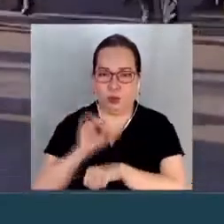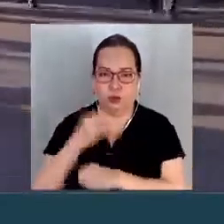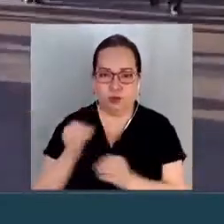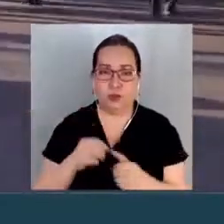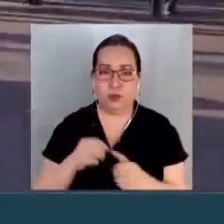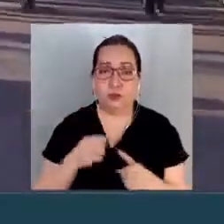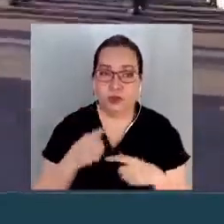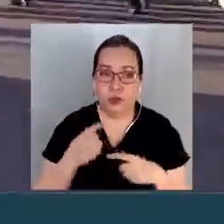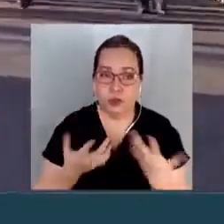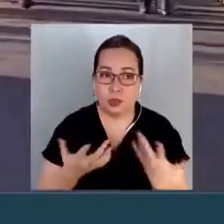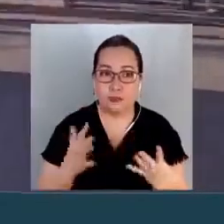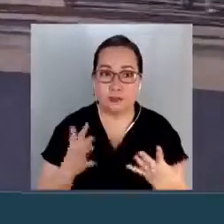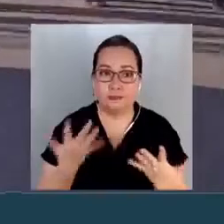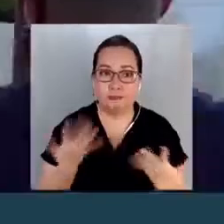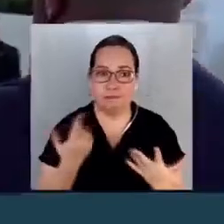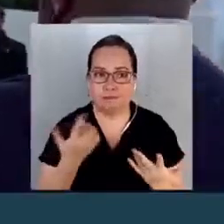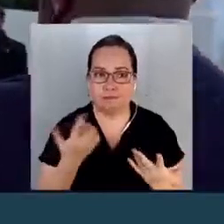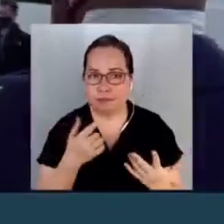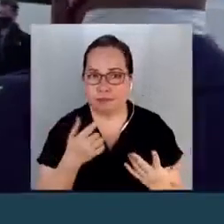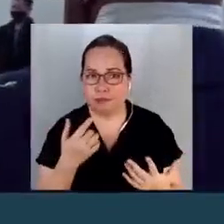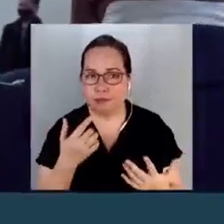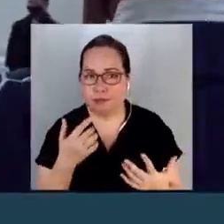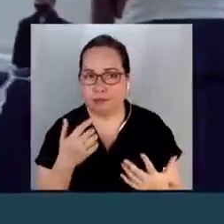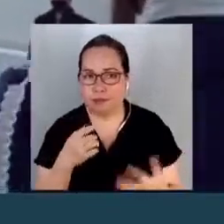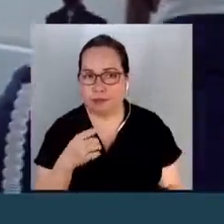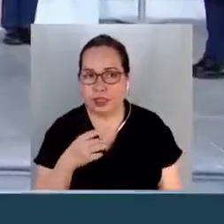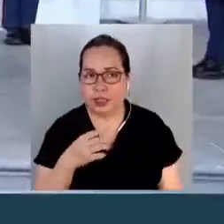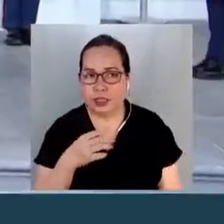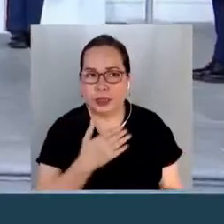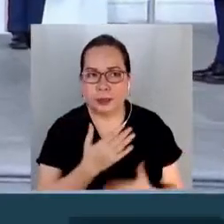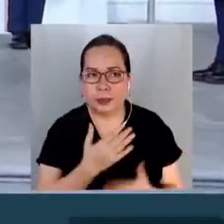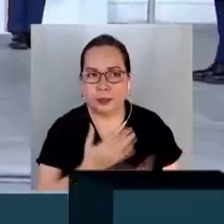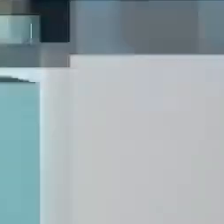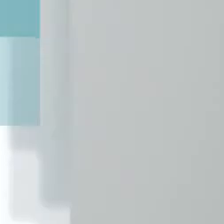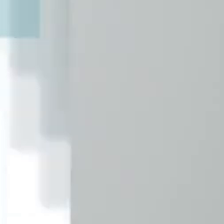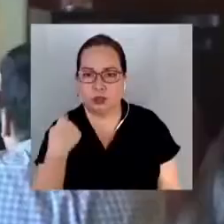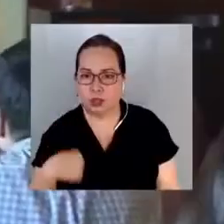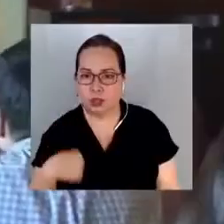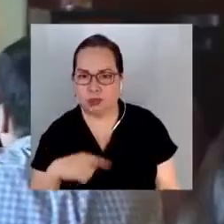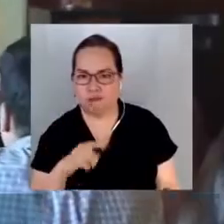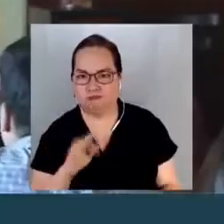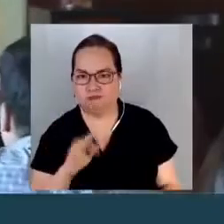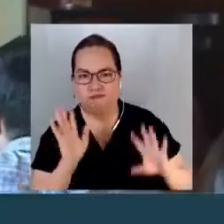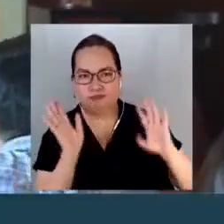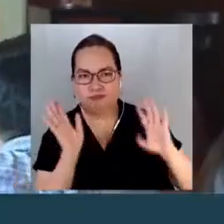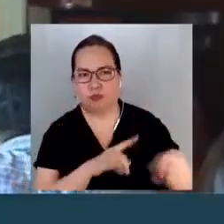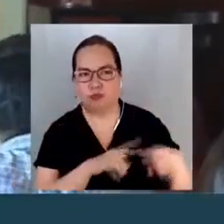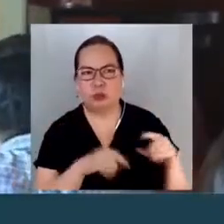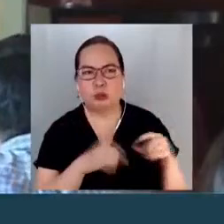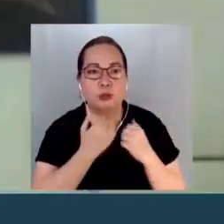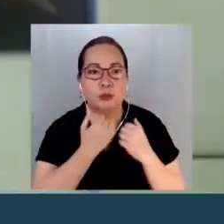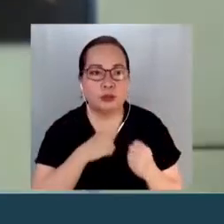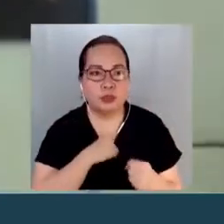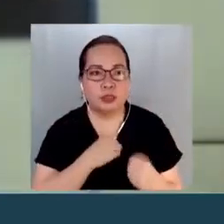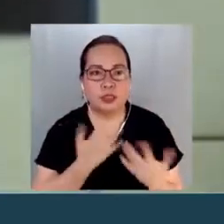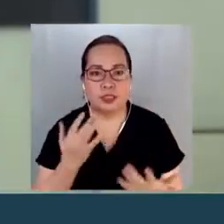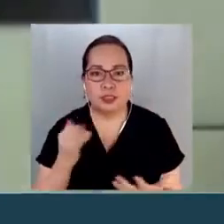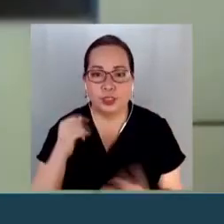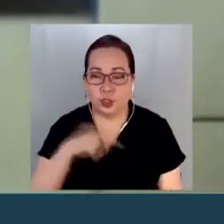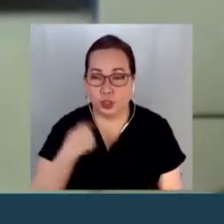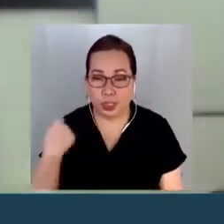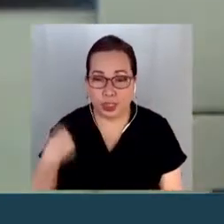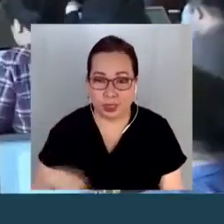slams China for imposing sanctions on some Trump-era officials. Chinese billionaire Jack Ma resurfaces